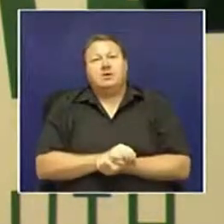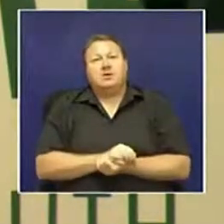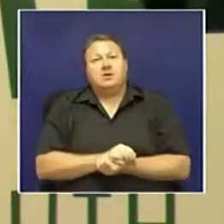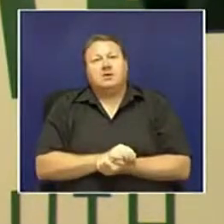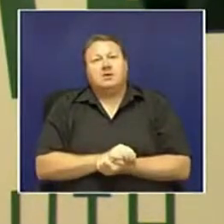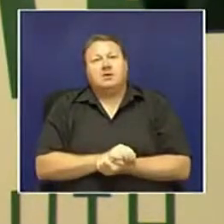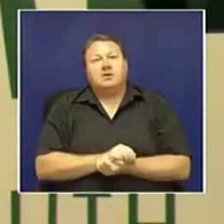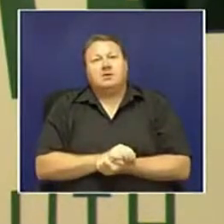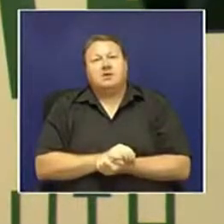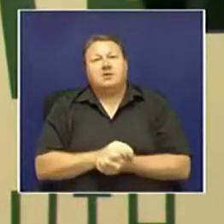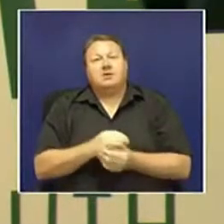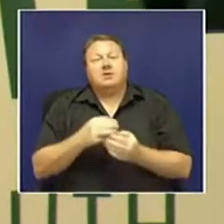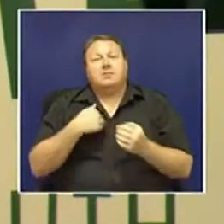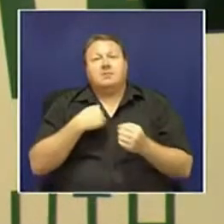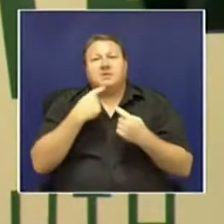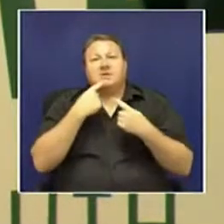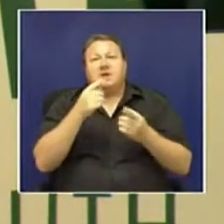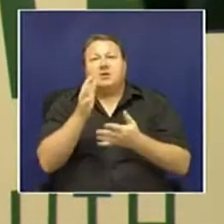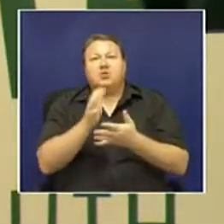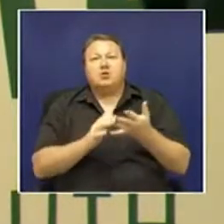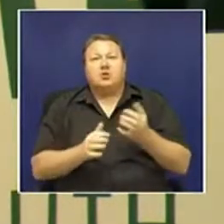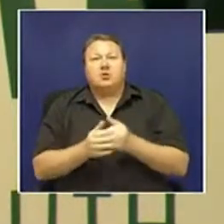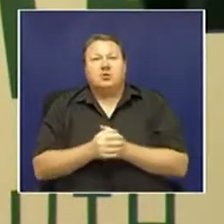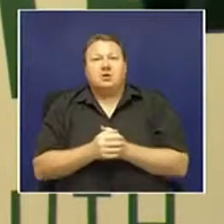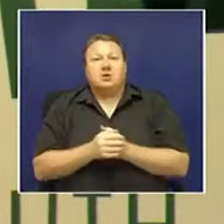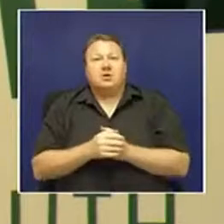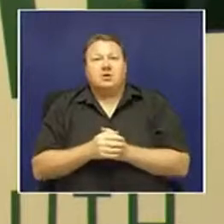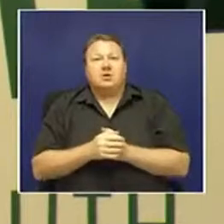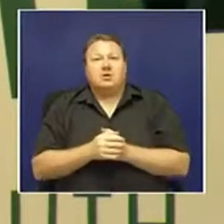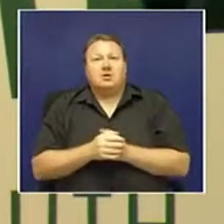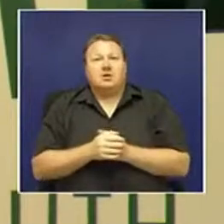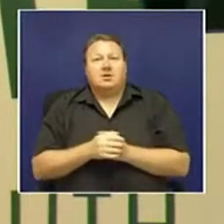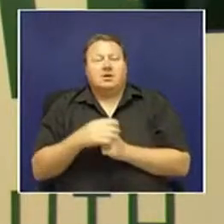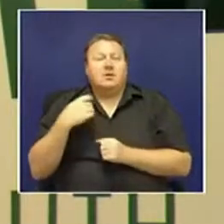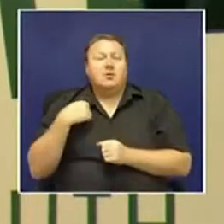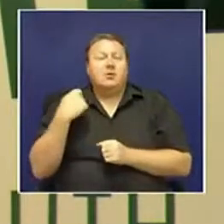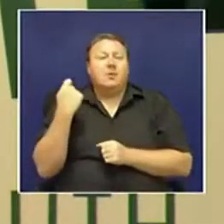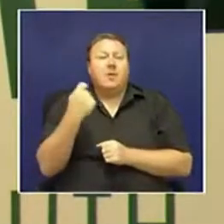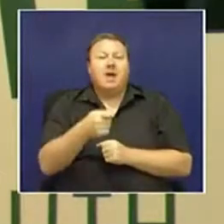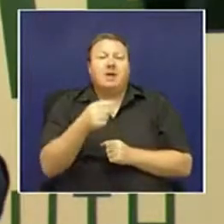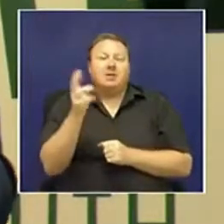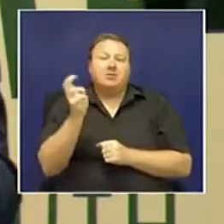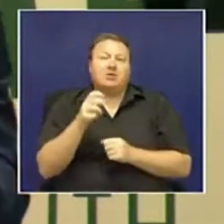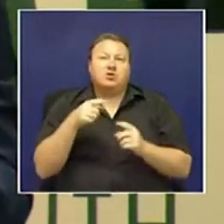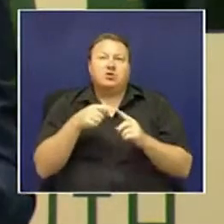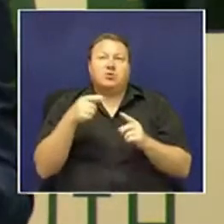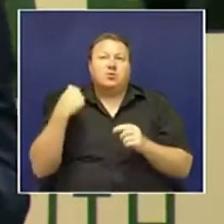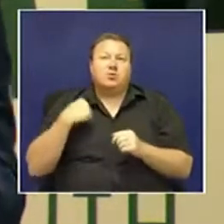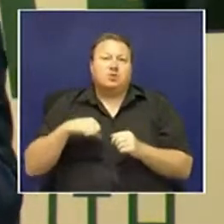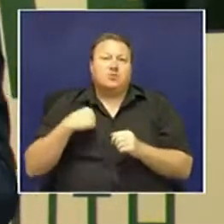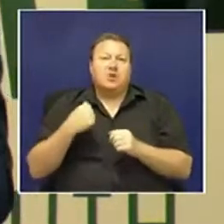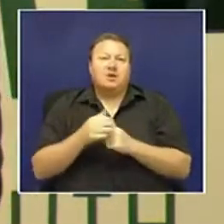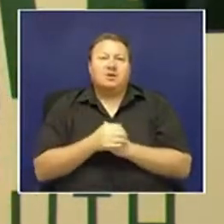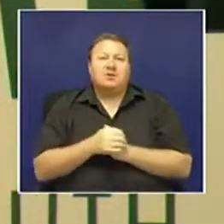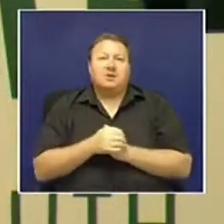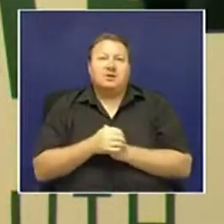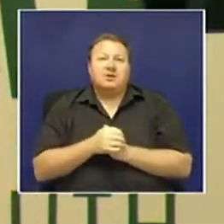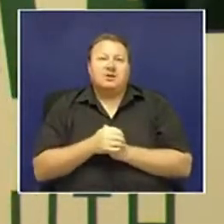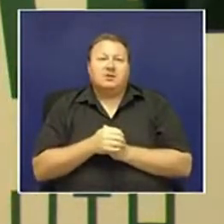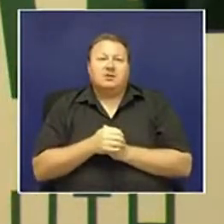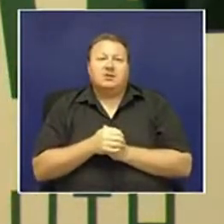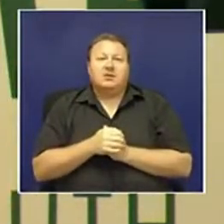story. If you pay an electricity to a municipality, you are not paying an electricity